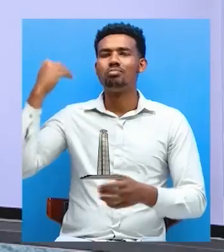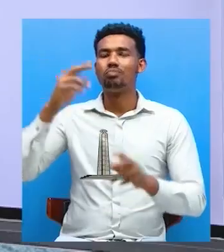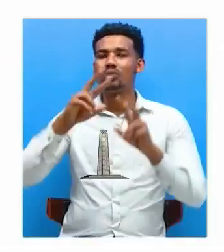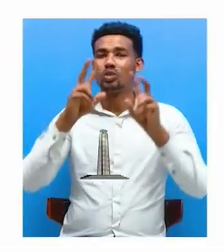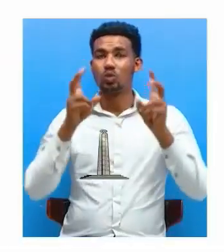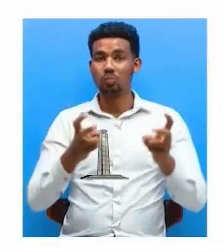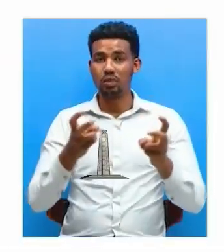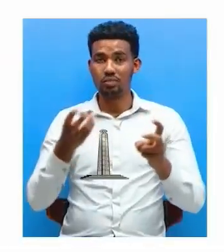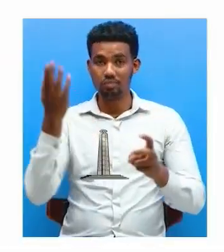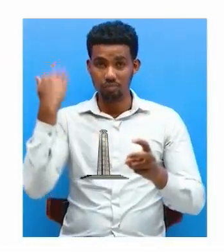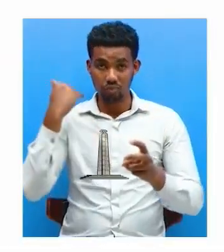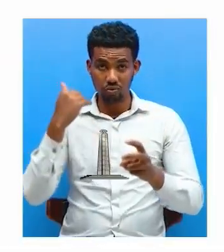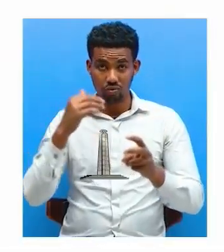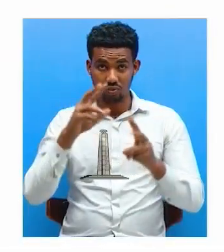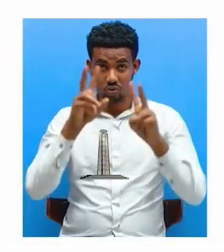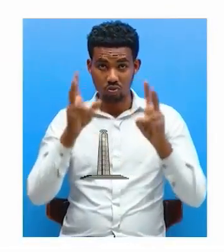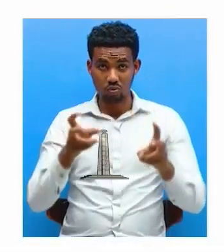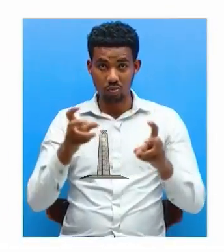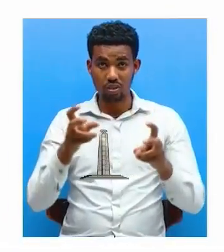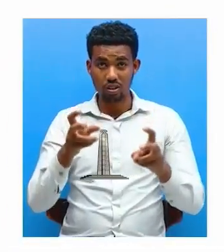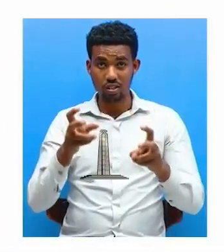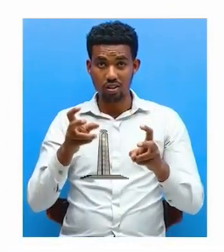topic was complete